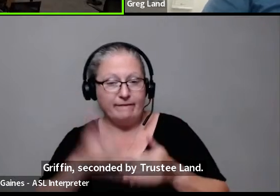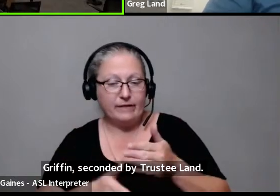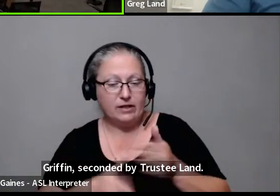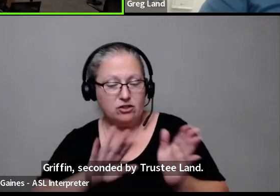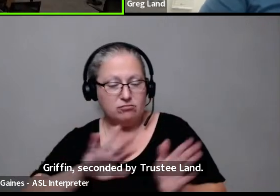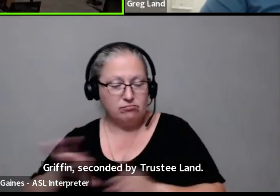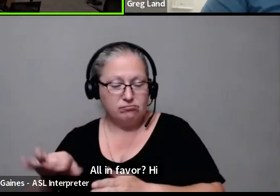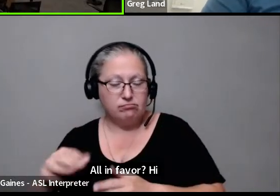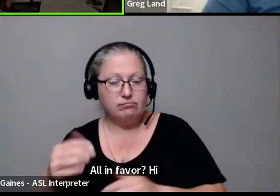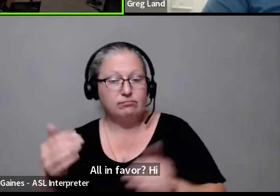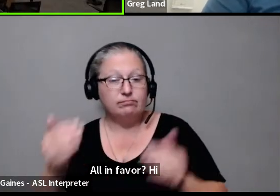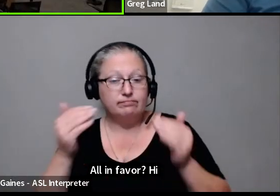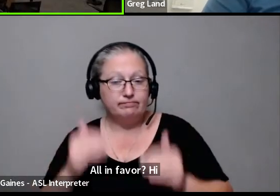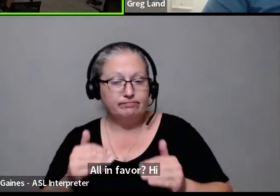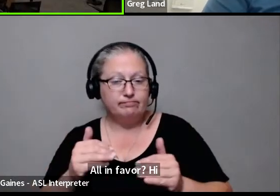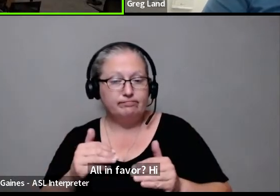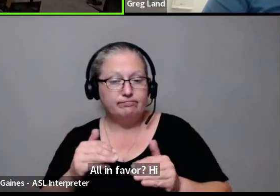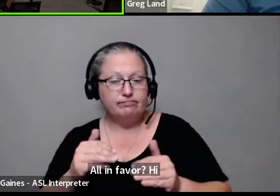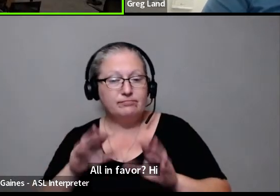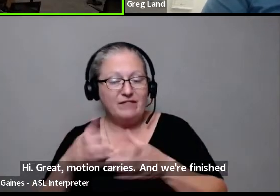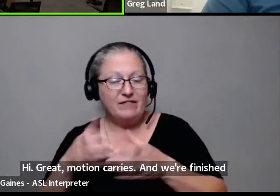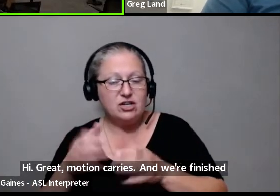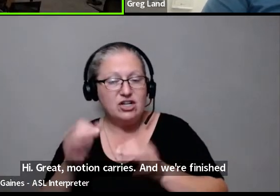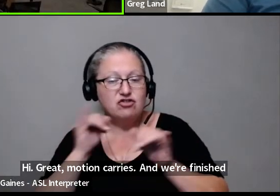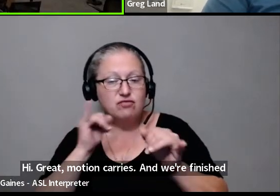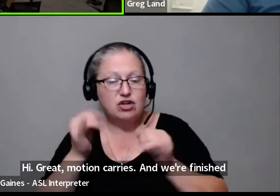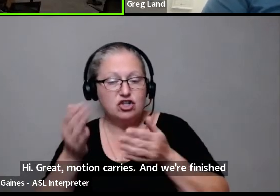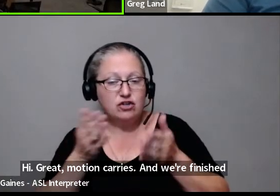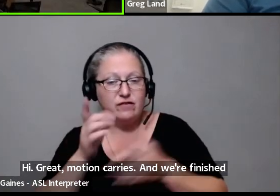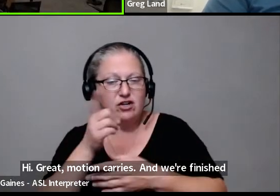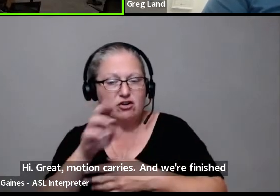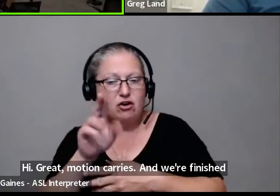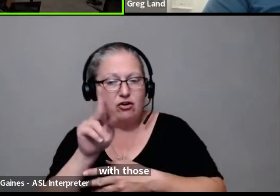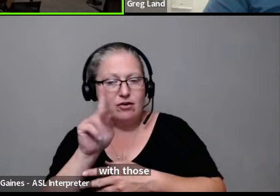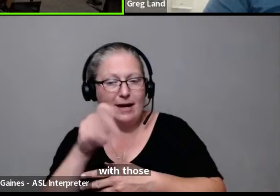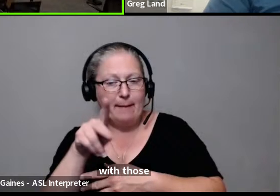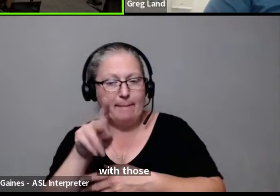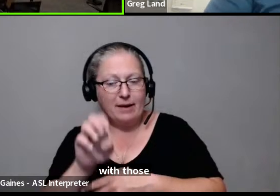those. Okay, Division of Instructional Services, Dr. Kemke.